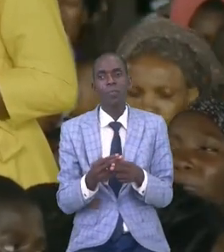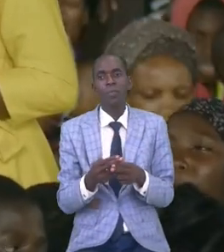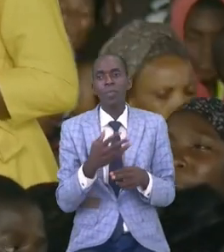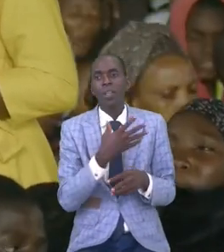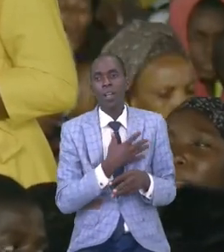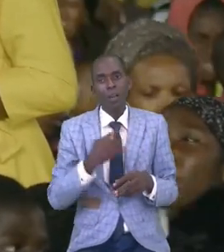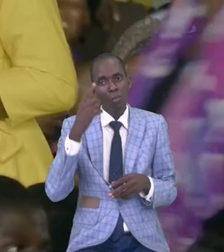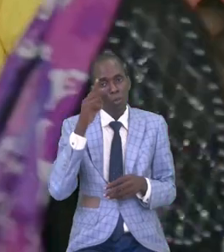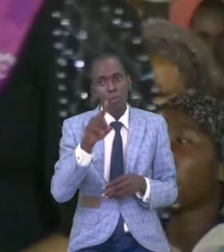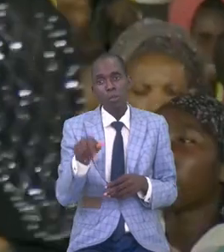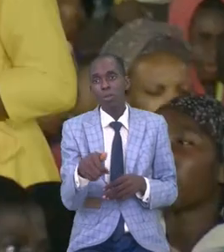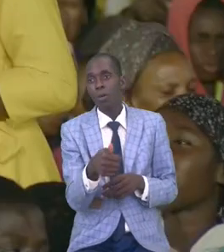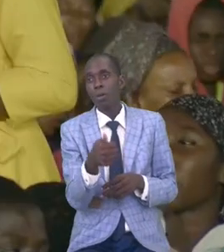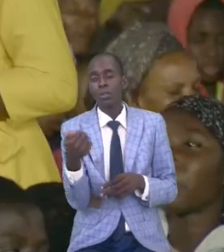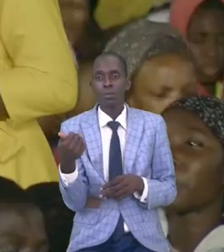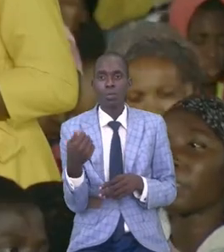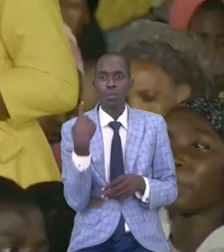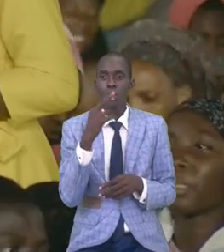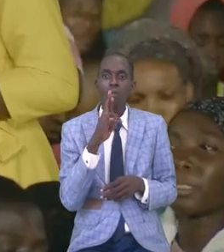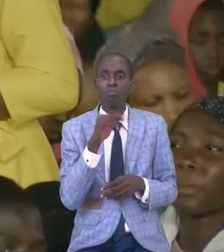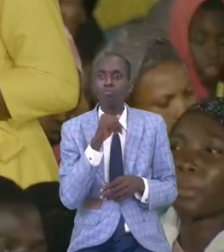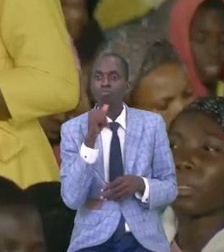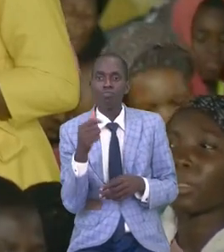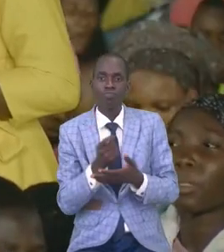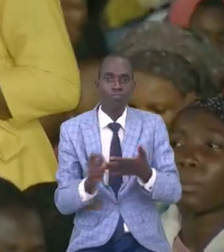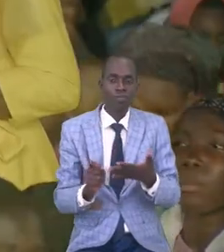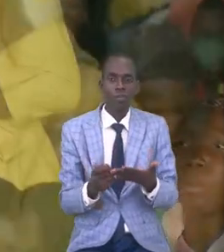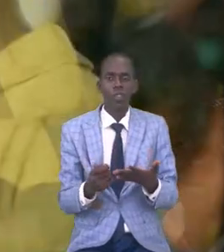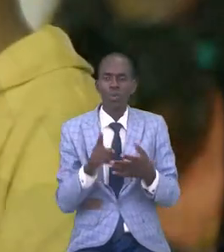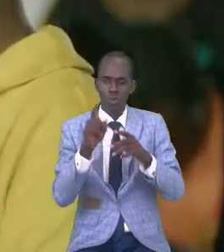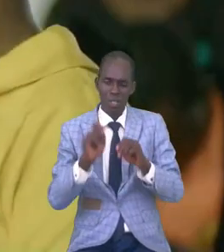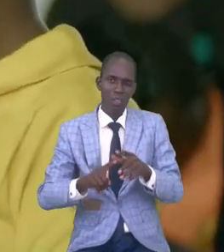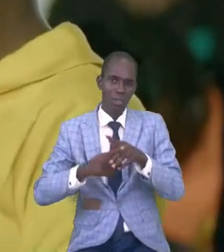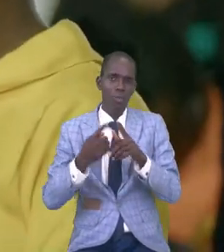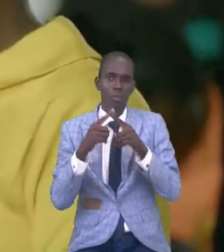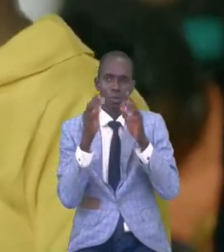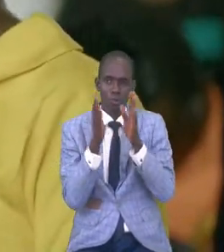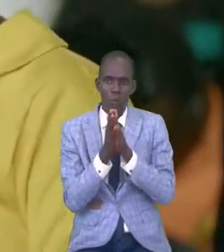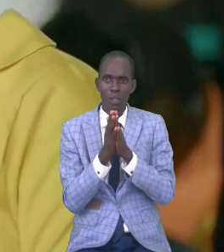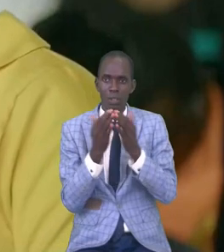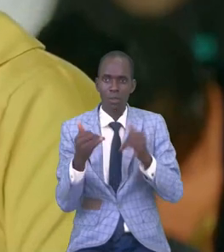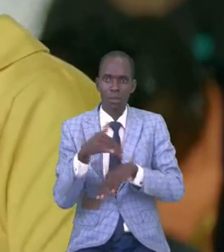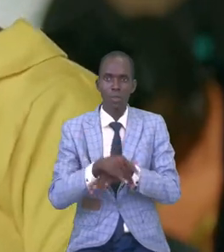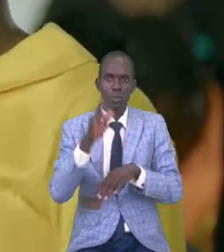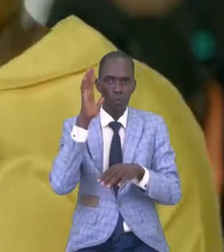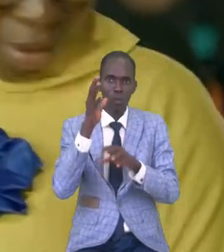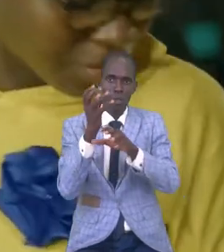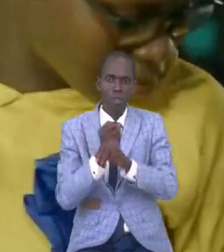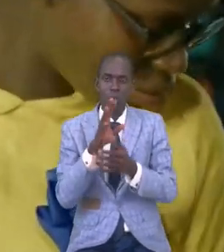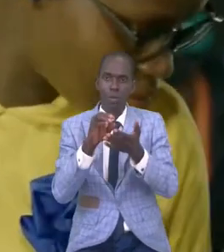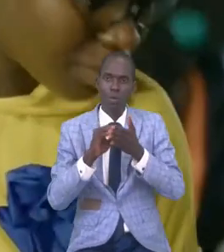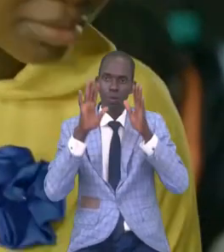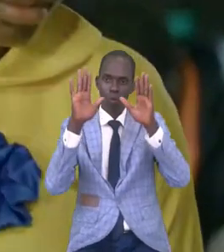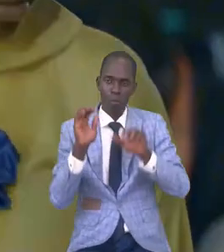You are going to rejoice tonight. And after the program has ended, please don't